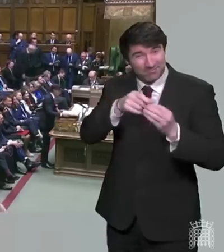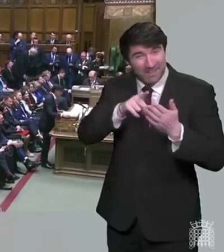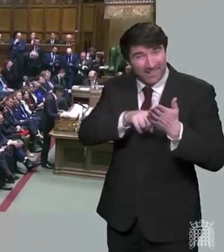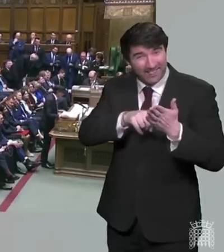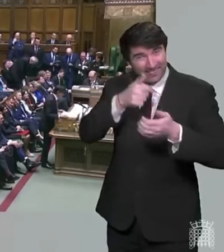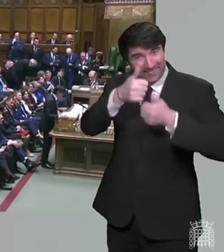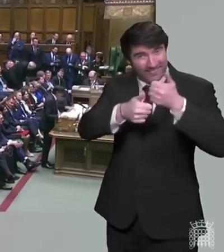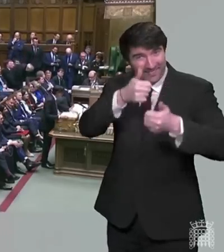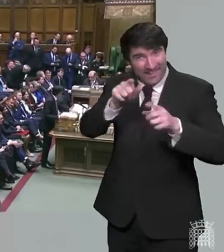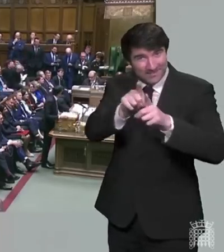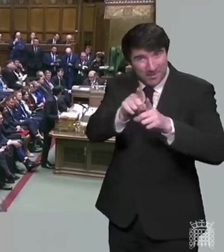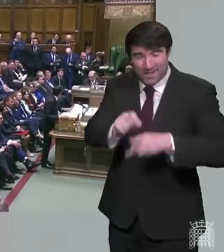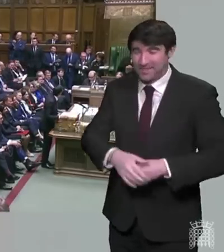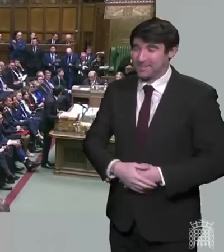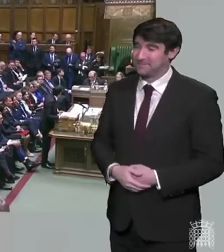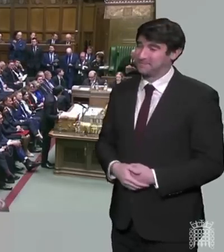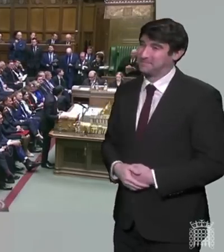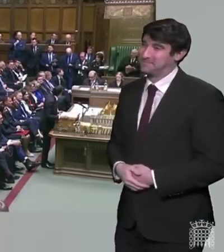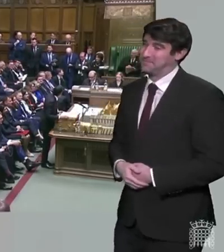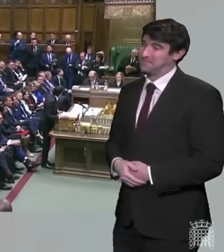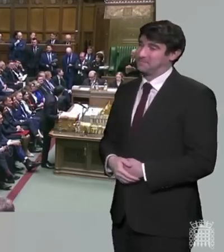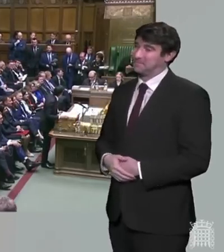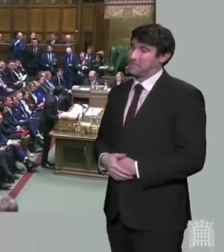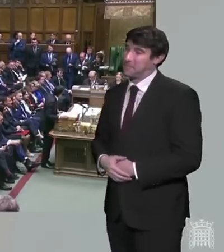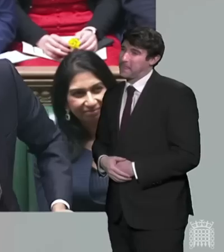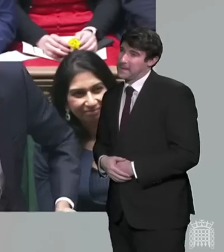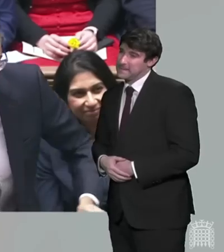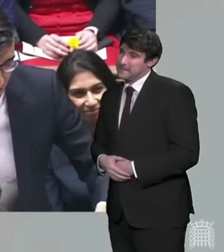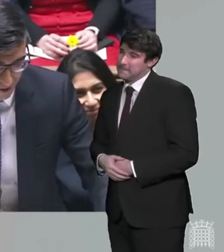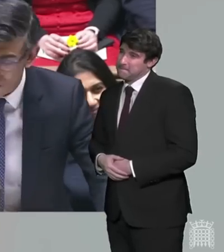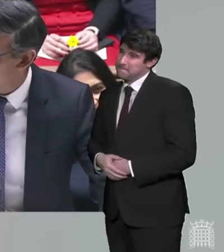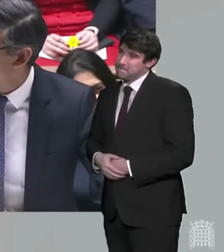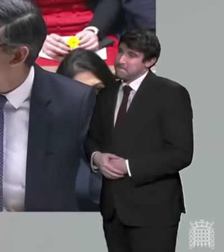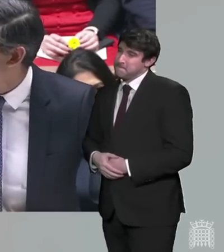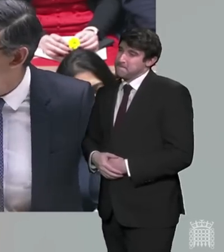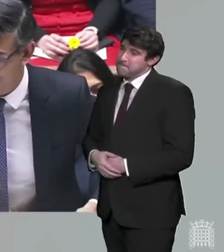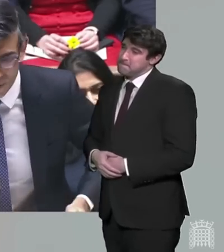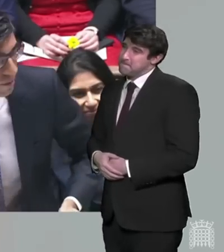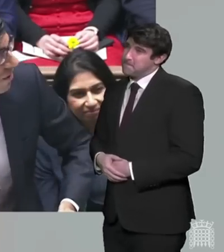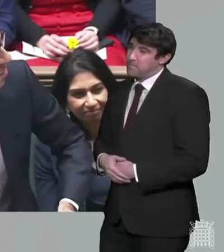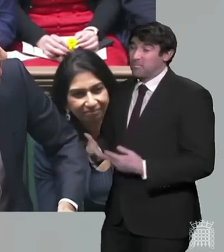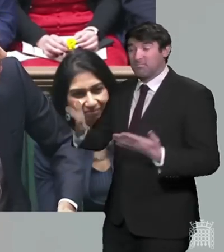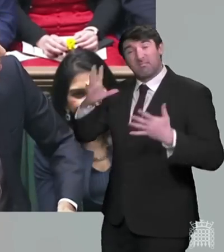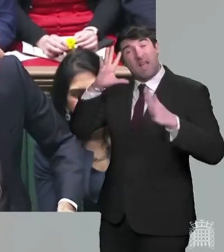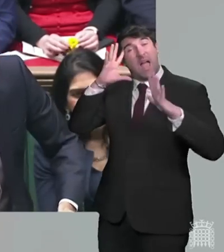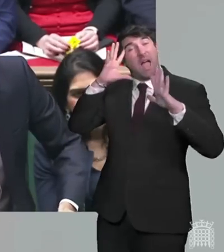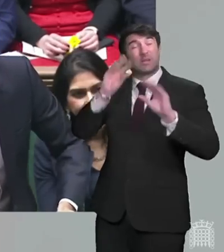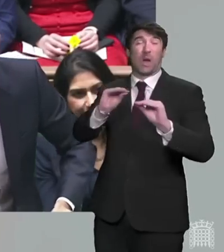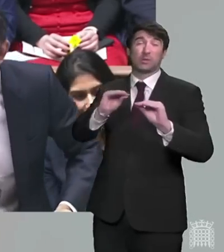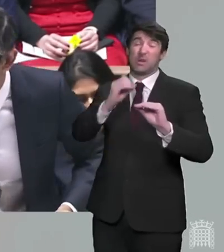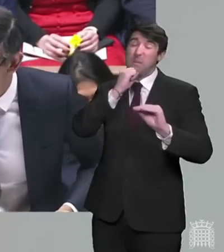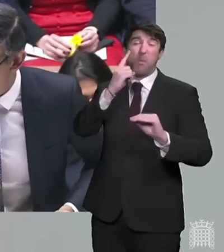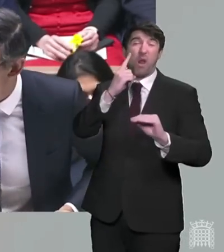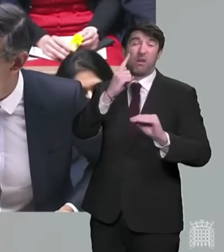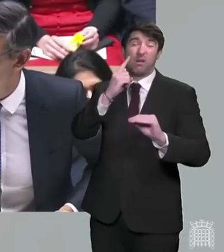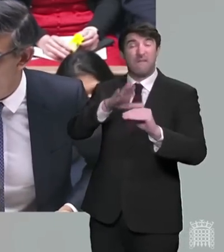Well, Mr. Speaker, education is the closest thing we have to a silver bullet for transforming people's